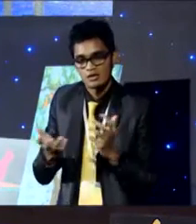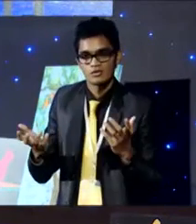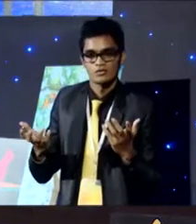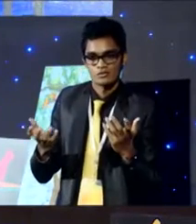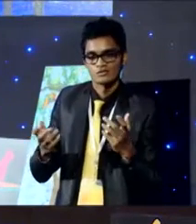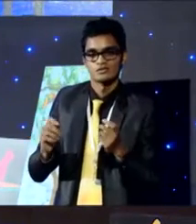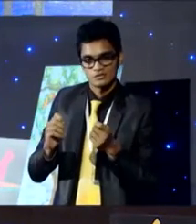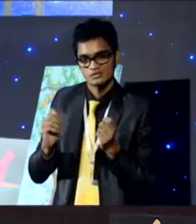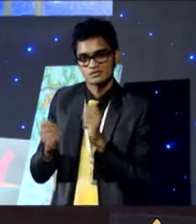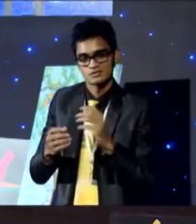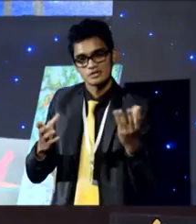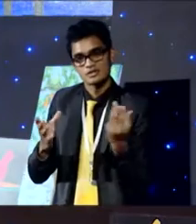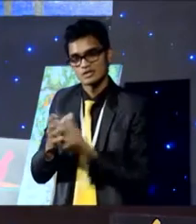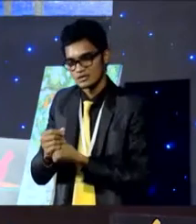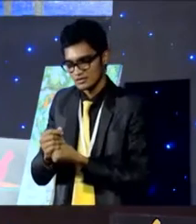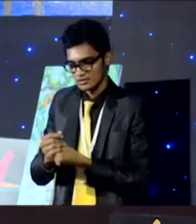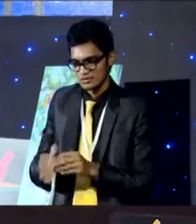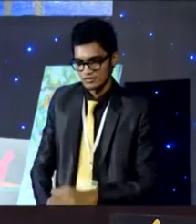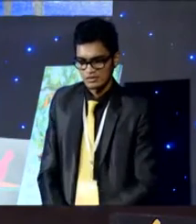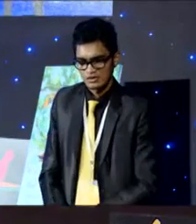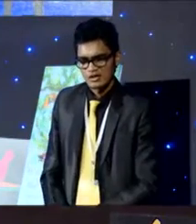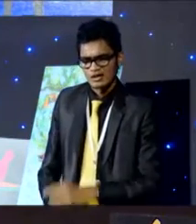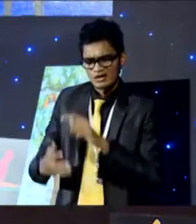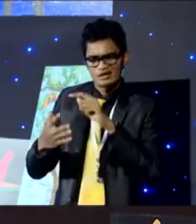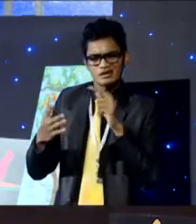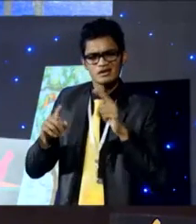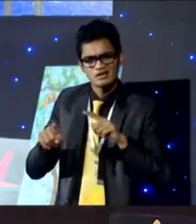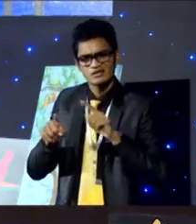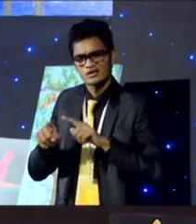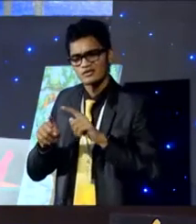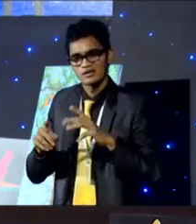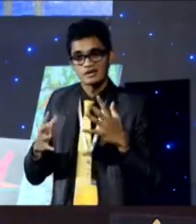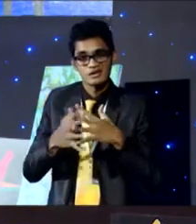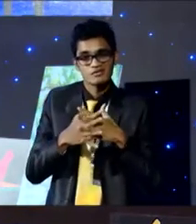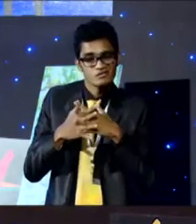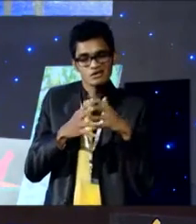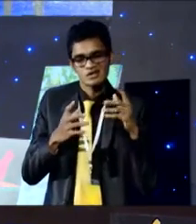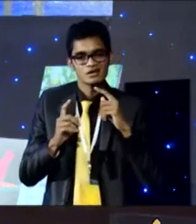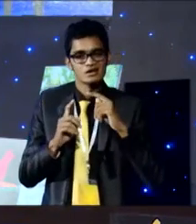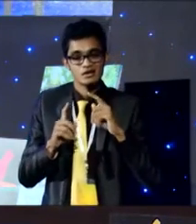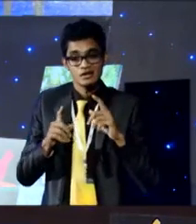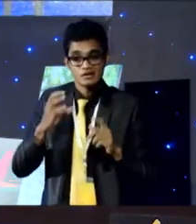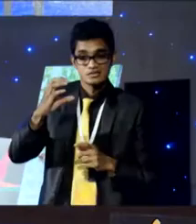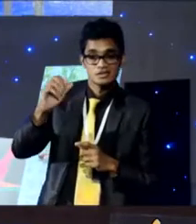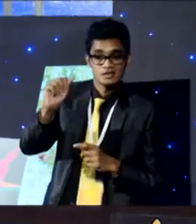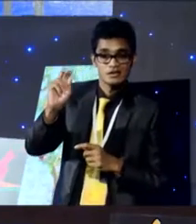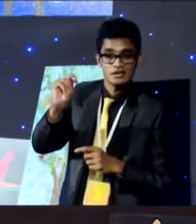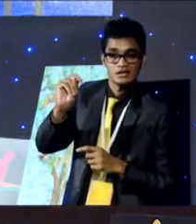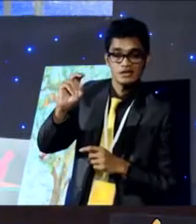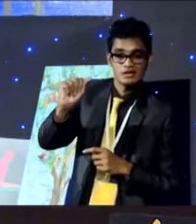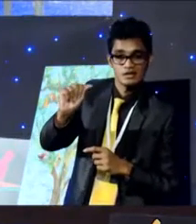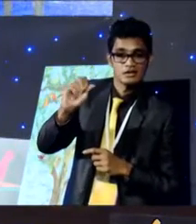and to learn and emulate from the best practices in the other in the Western worlds, like countries like Canada, who has a